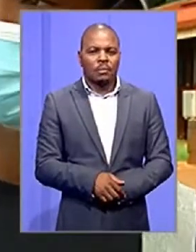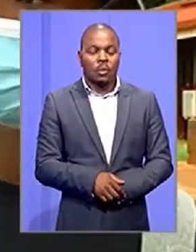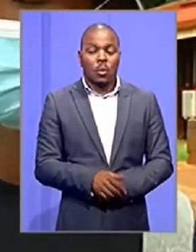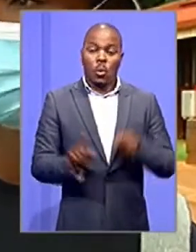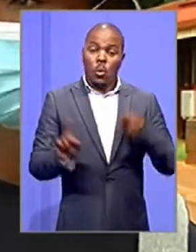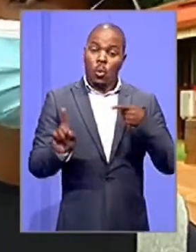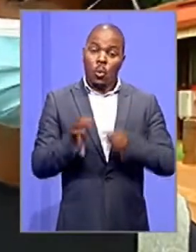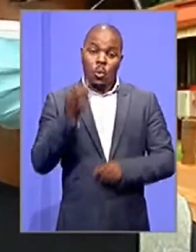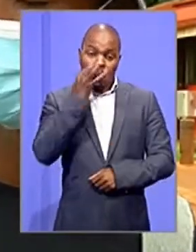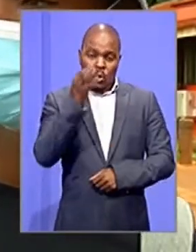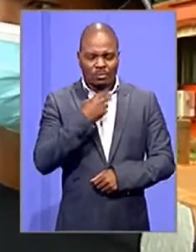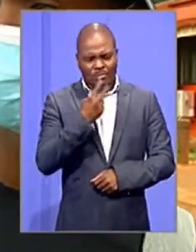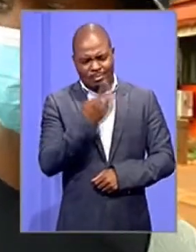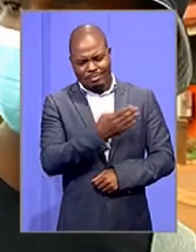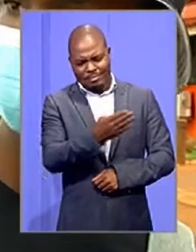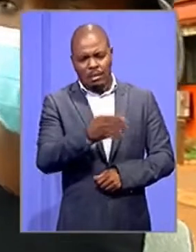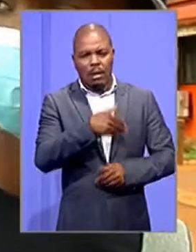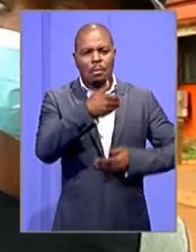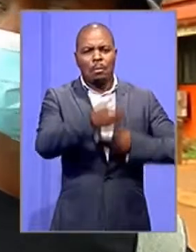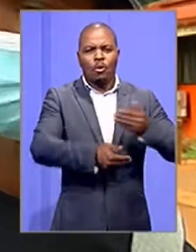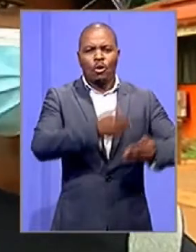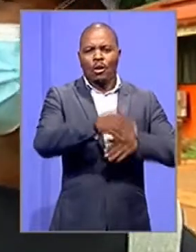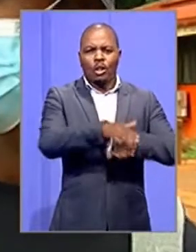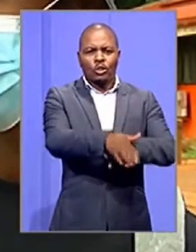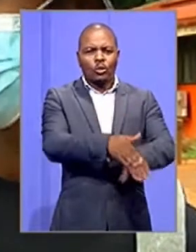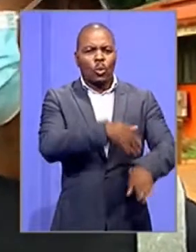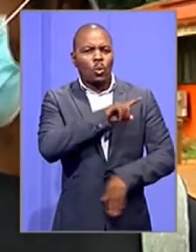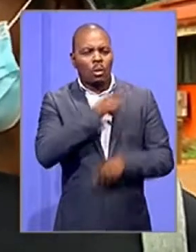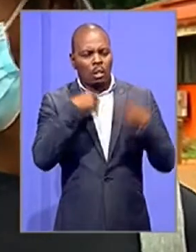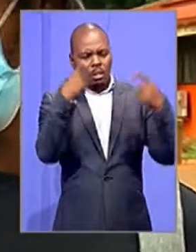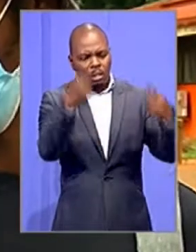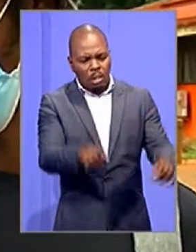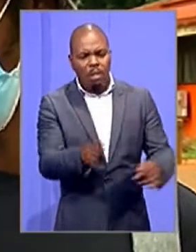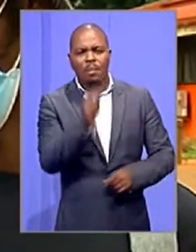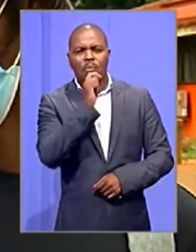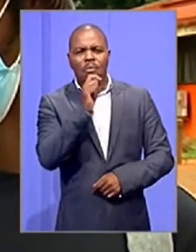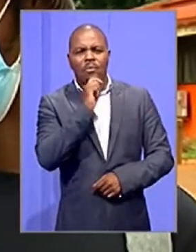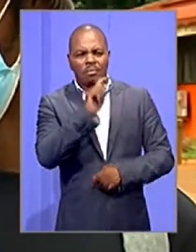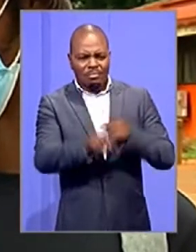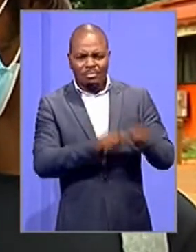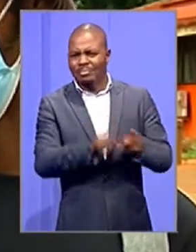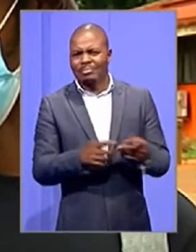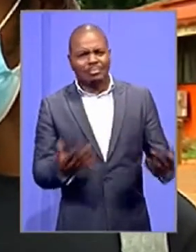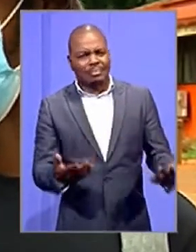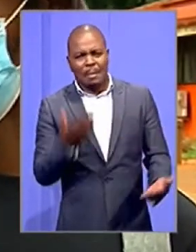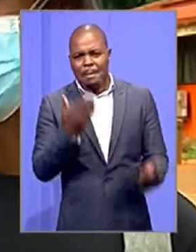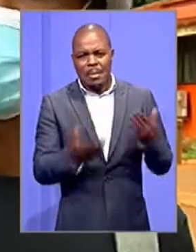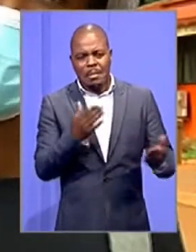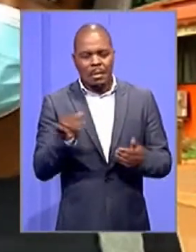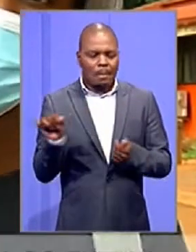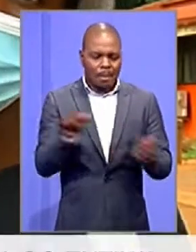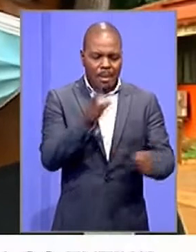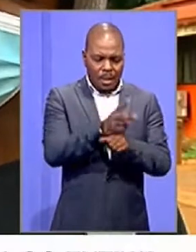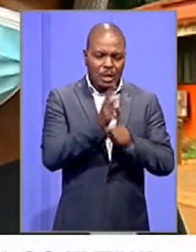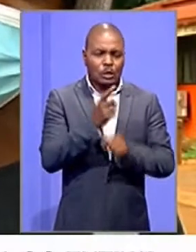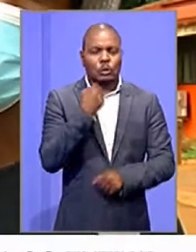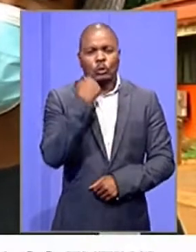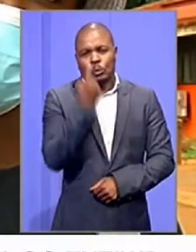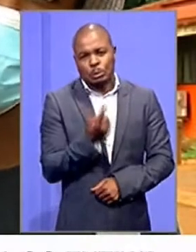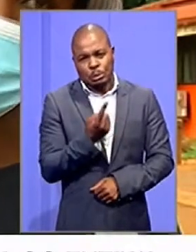welaore go bontšha o ka re tshepedišo e šaletše morago ka ge ba fitlhile mesong ya lekgono seo se ka ba gapeletša gore ba boe go sasa.